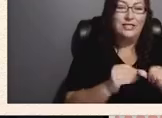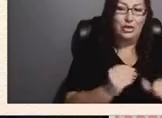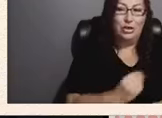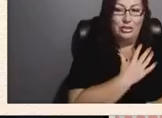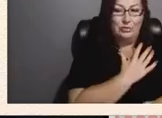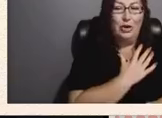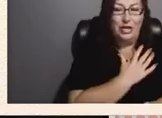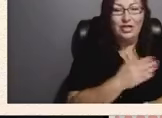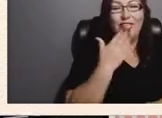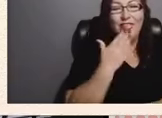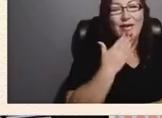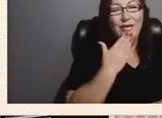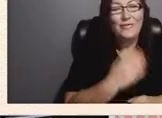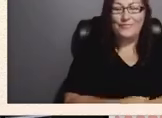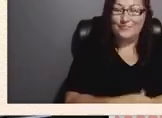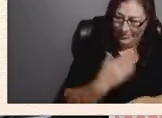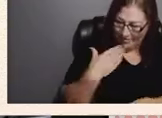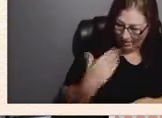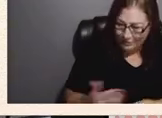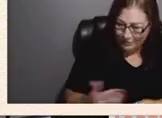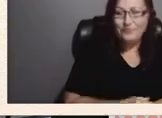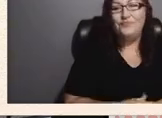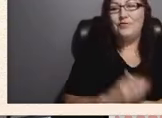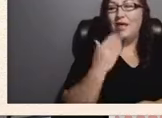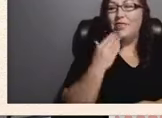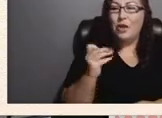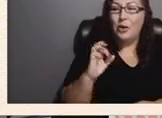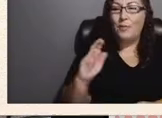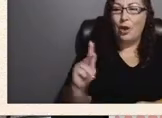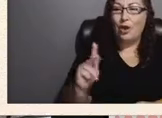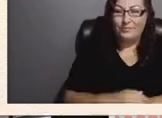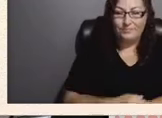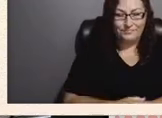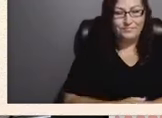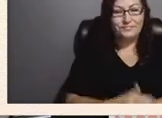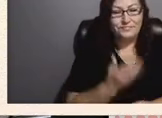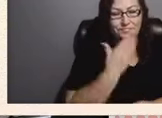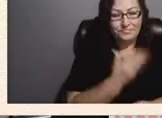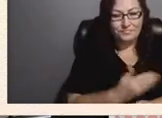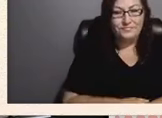you. That's good. Thank you, Mark. Thank you.